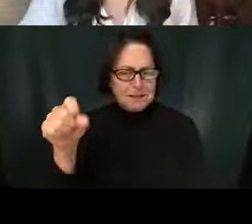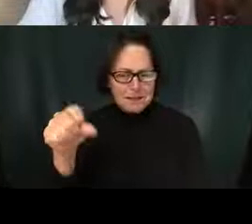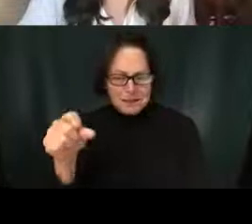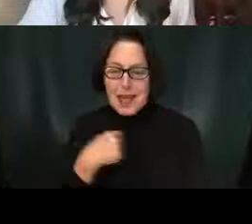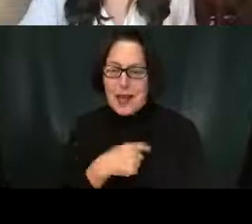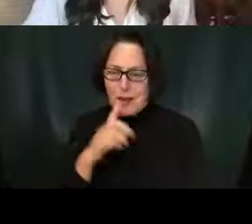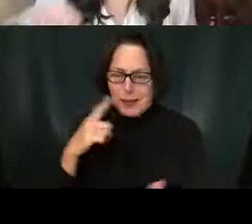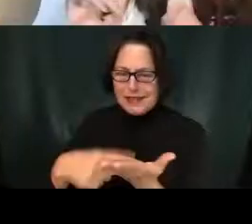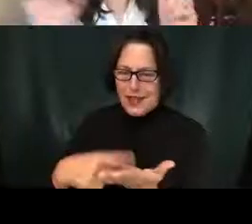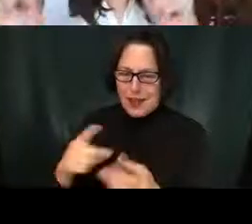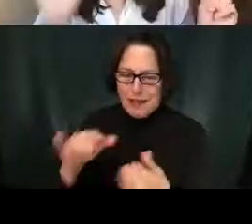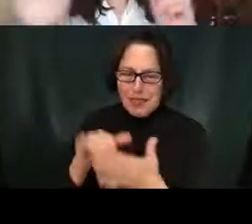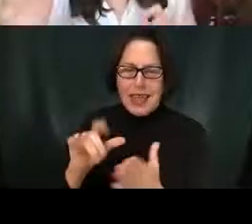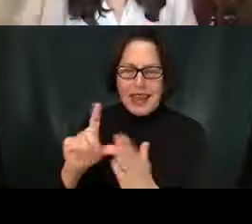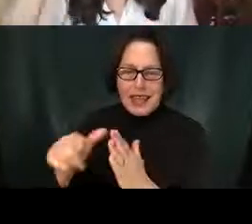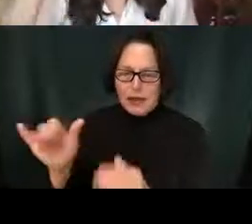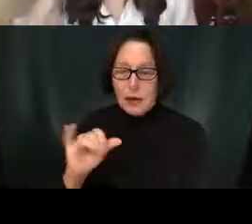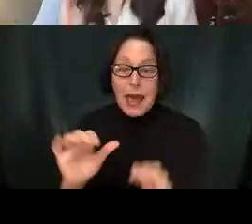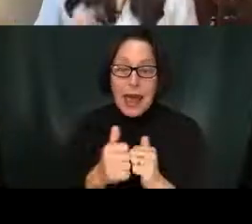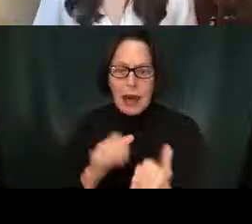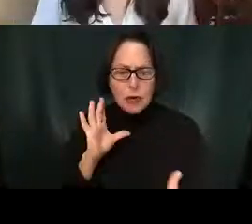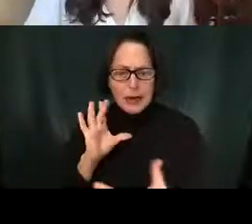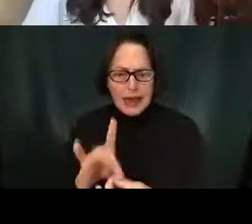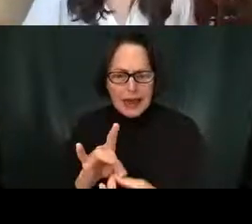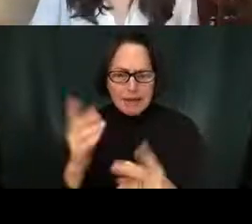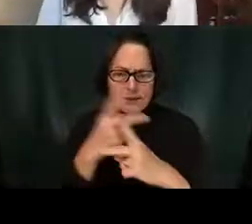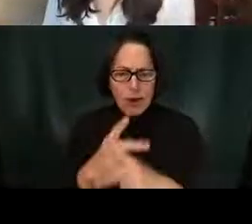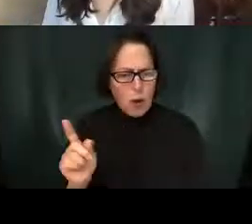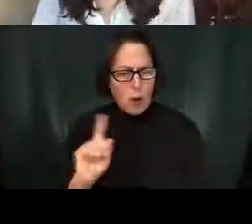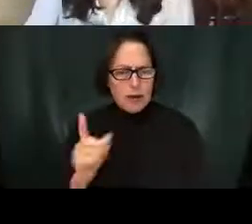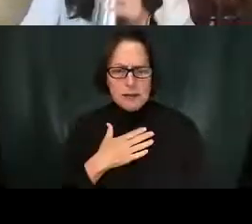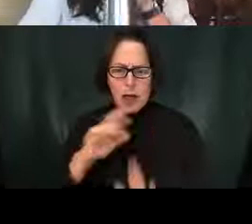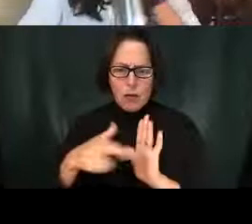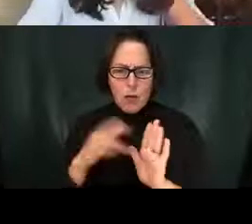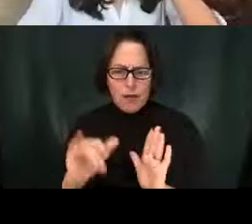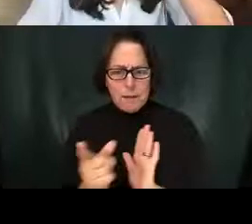about that at the end too. How can you connect with what your role is in the moment?